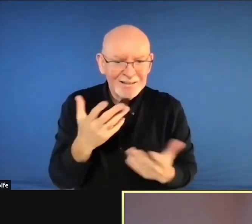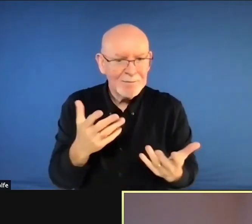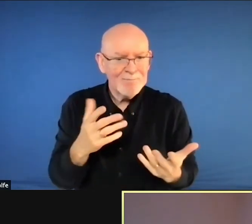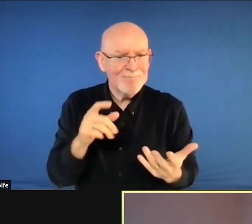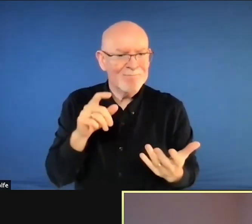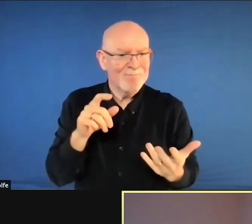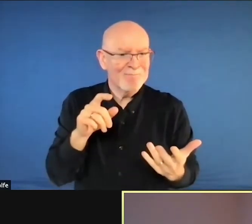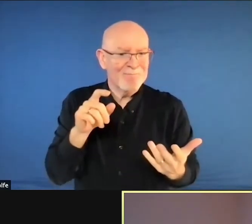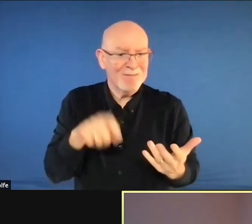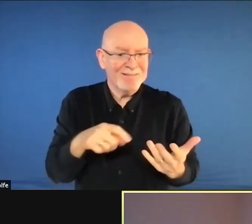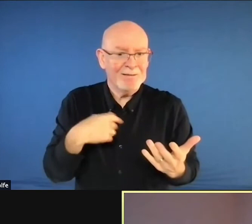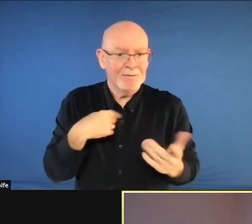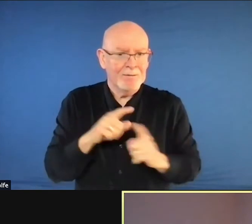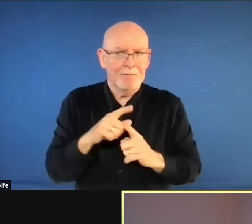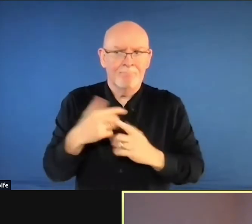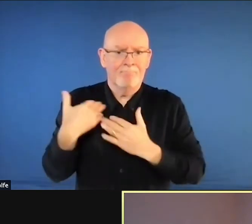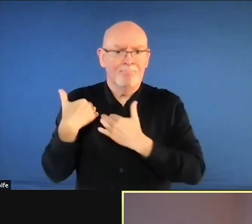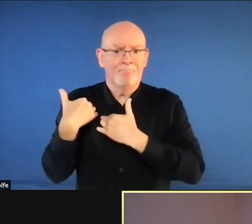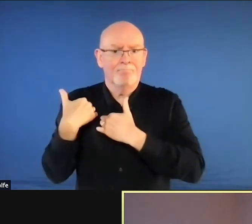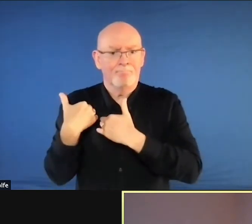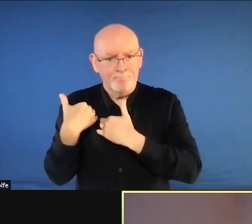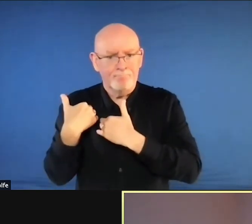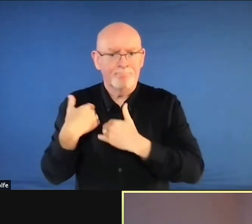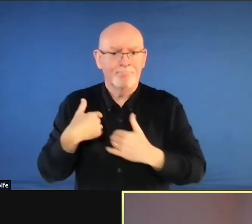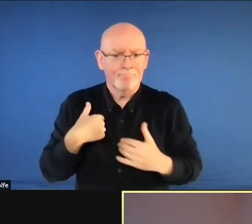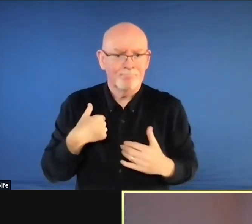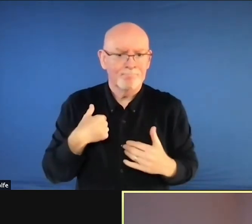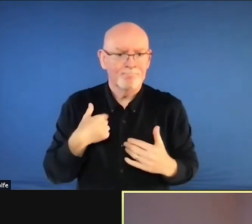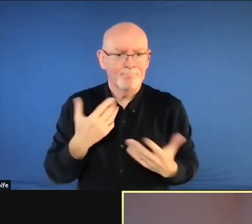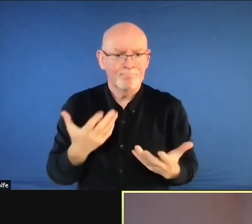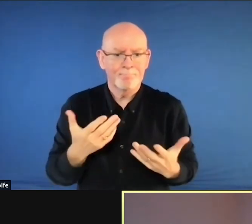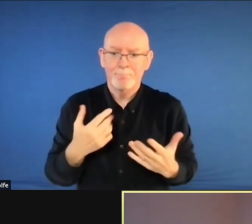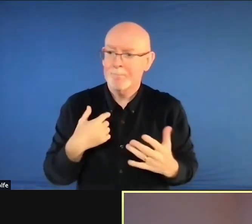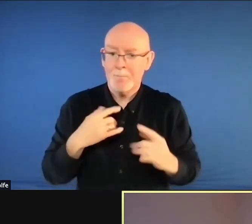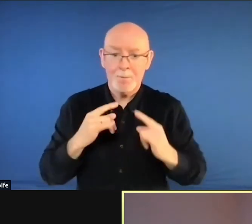camp managers, but also as UNHCR towards the